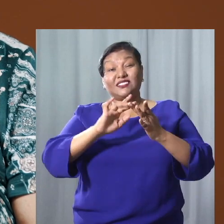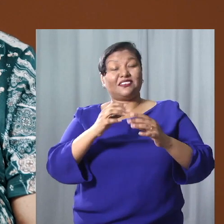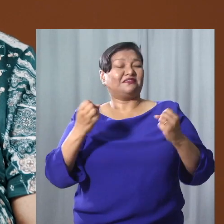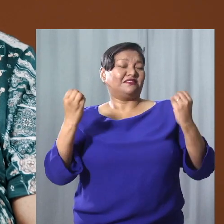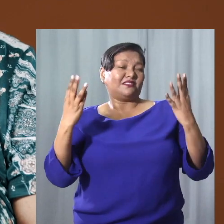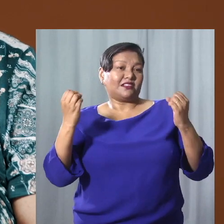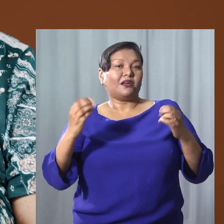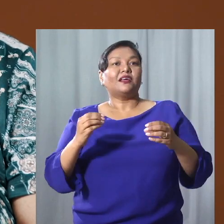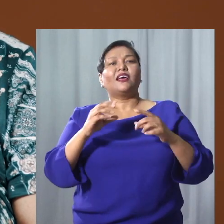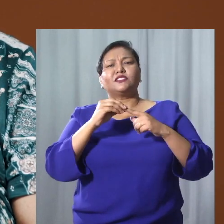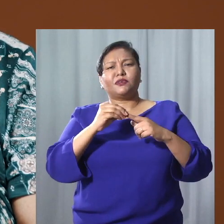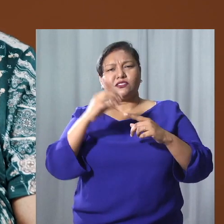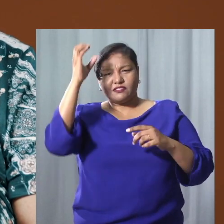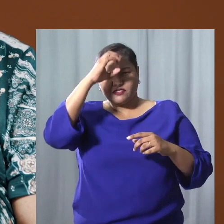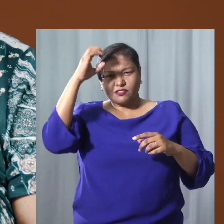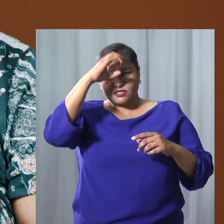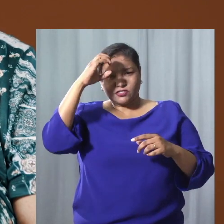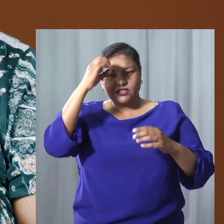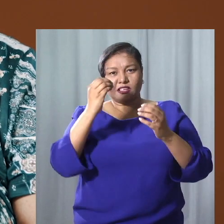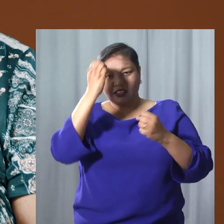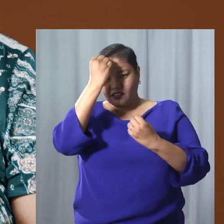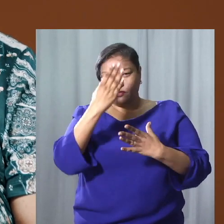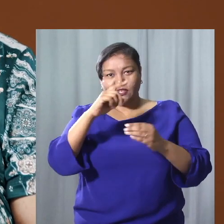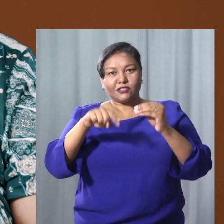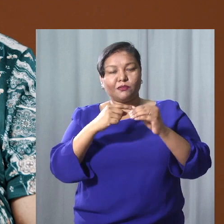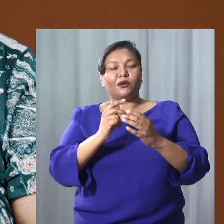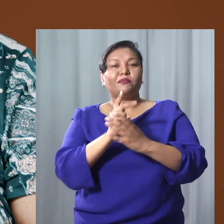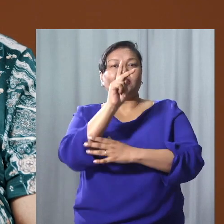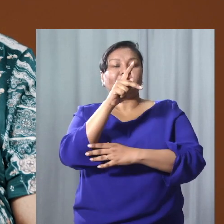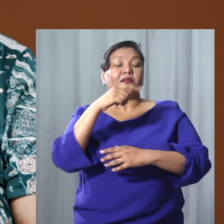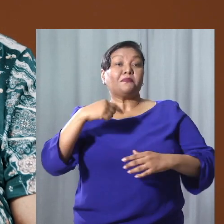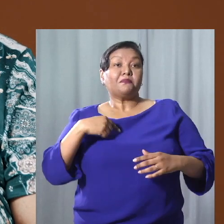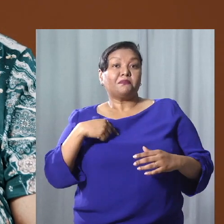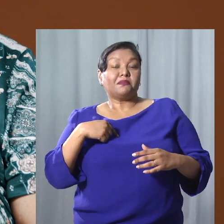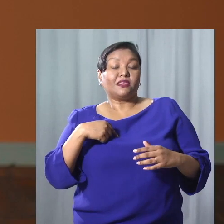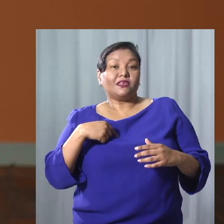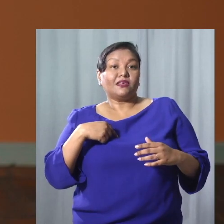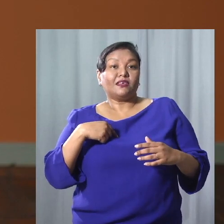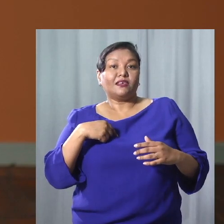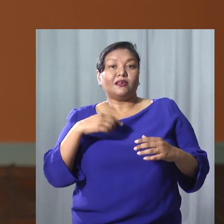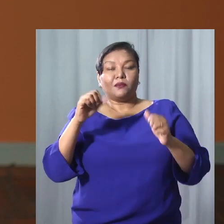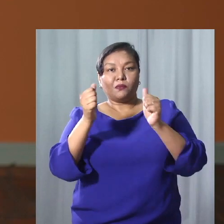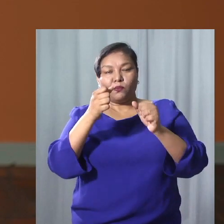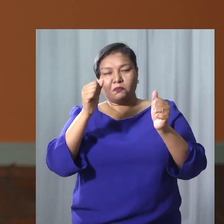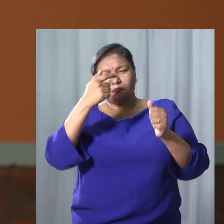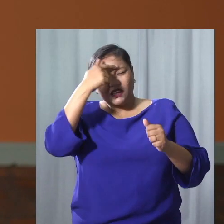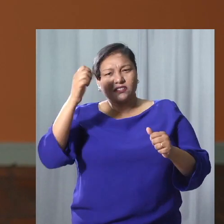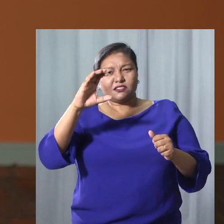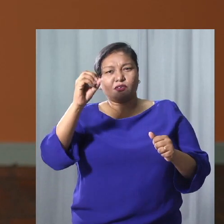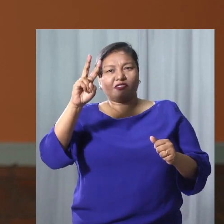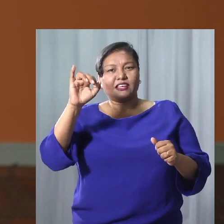mainly use it to do a lot of research. Since the pandemic, I've been very much involved in plans as we are not going